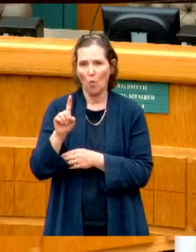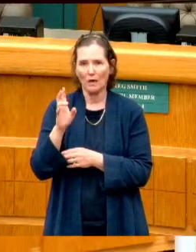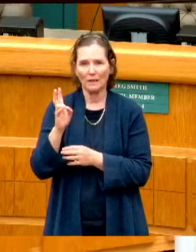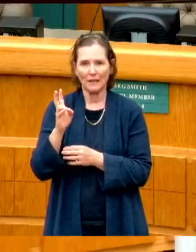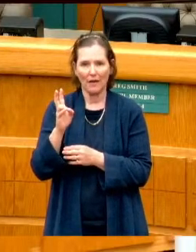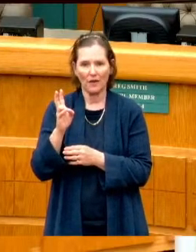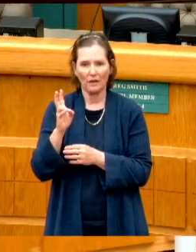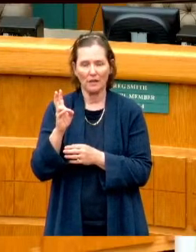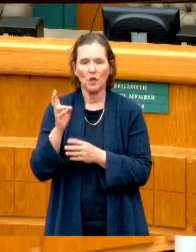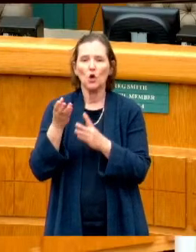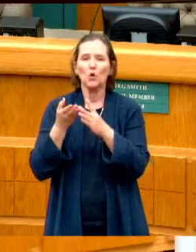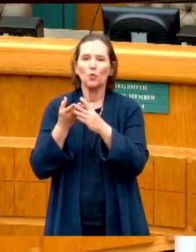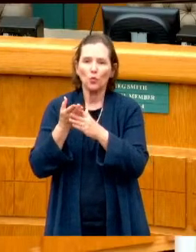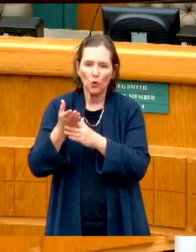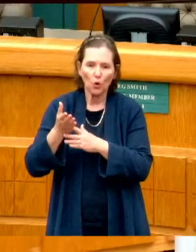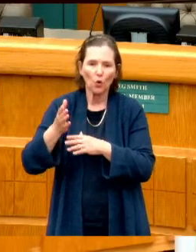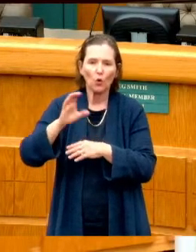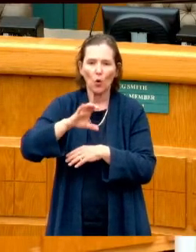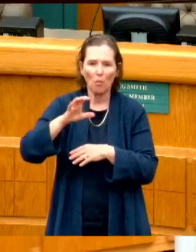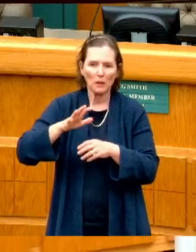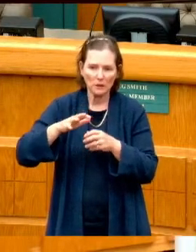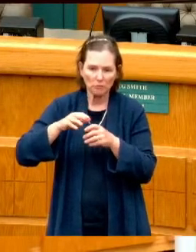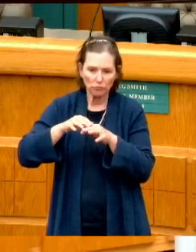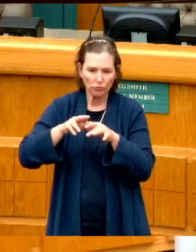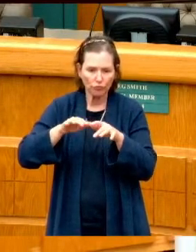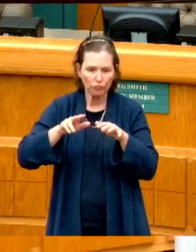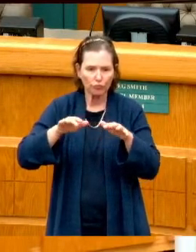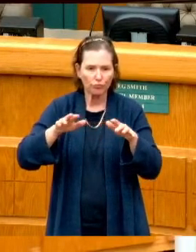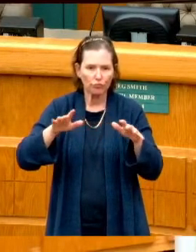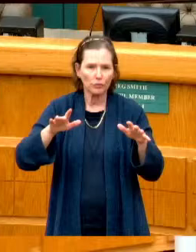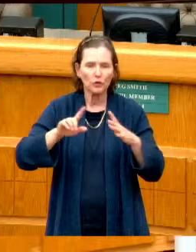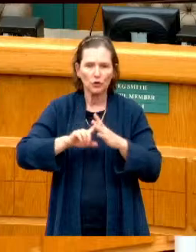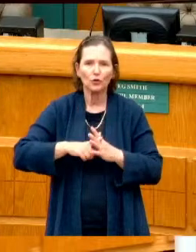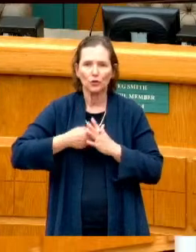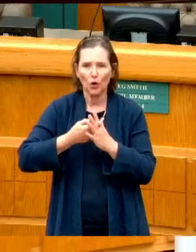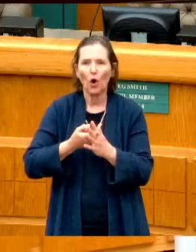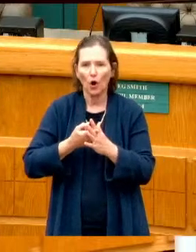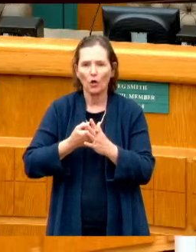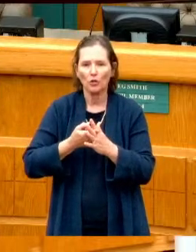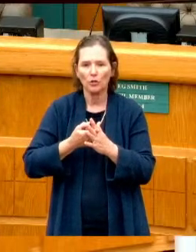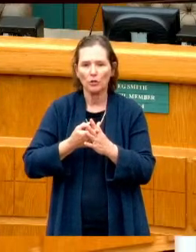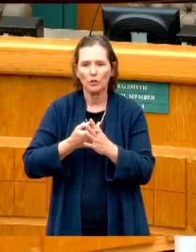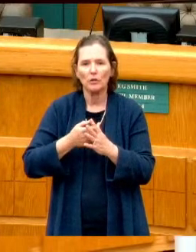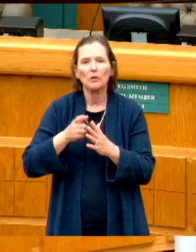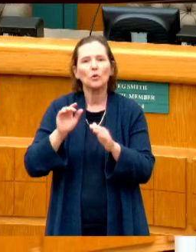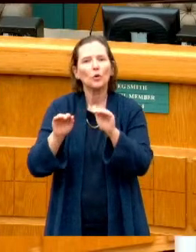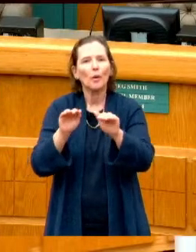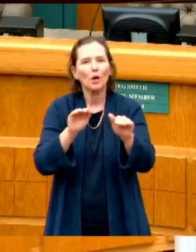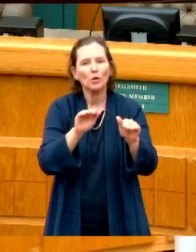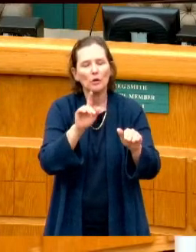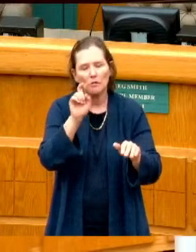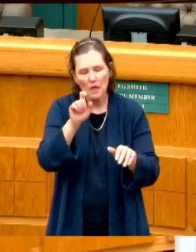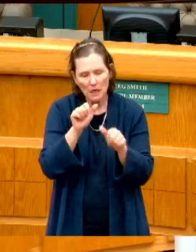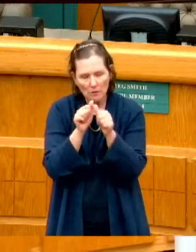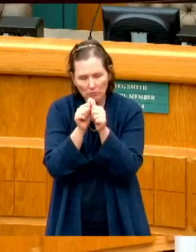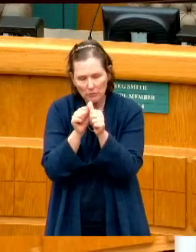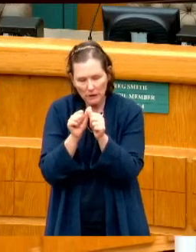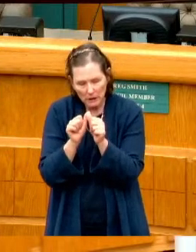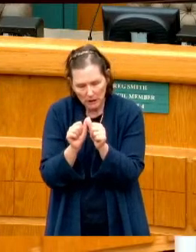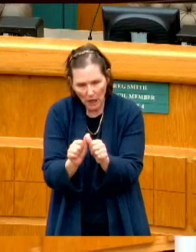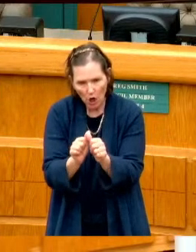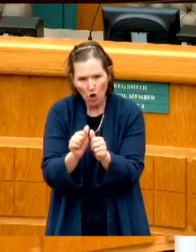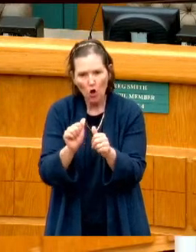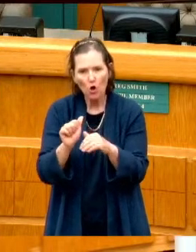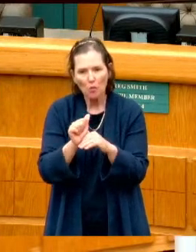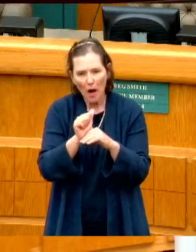community and it's traveling around from person to person. This is a reminder that you need to be vigilant and practice the 3 W's, as the